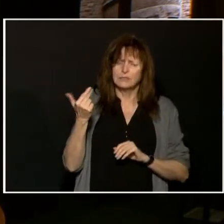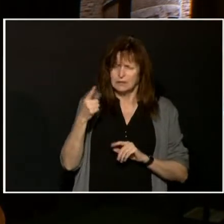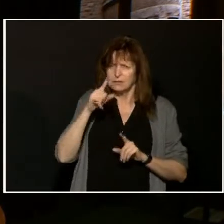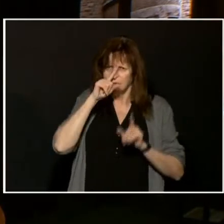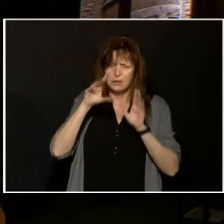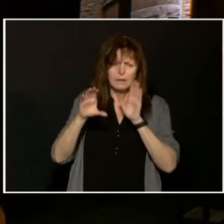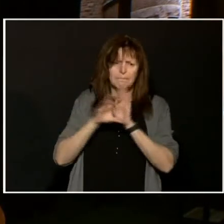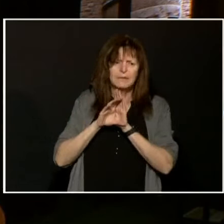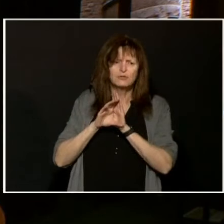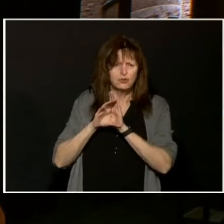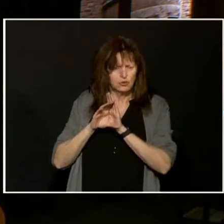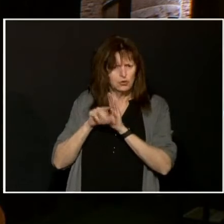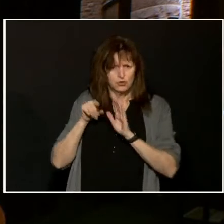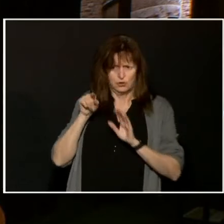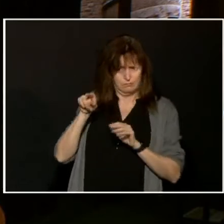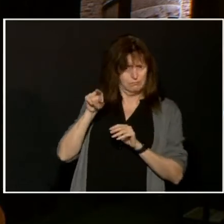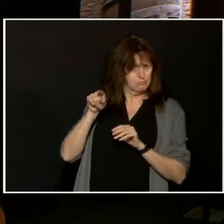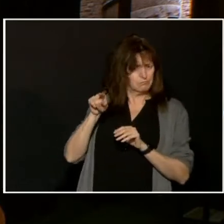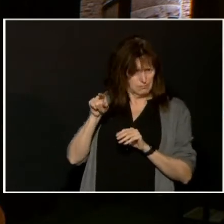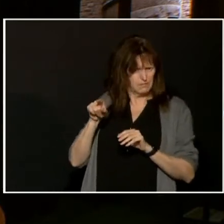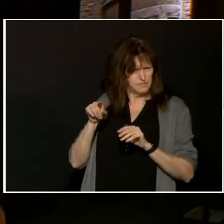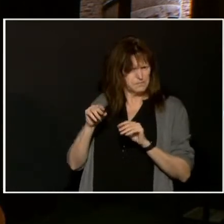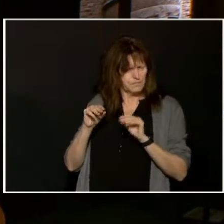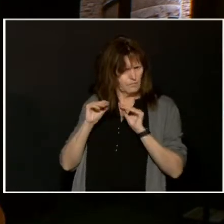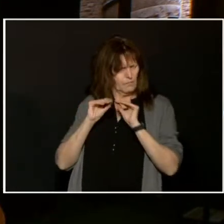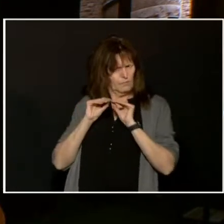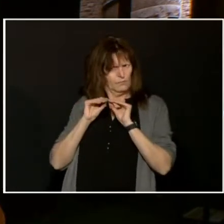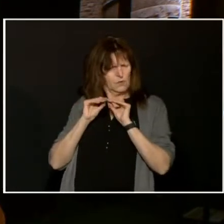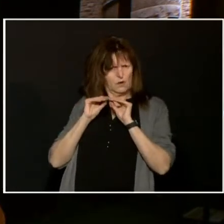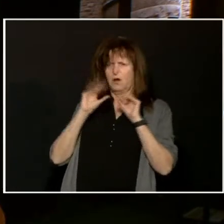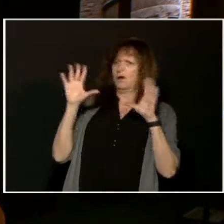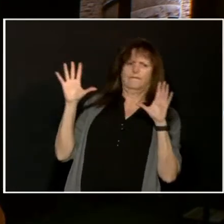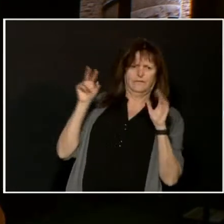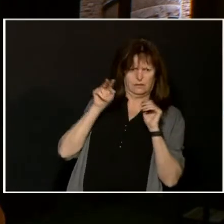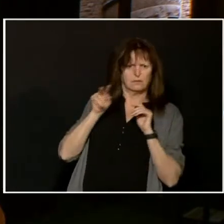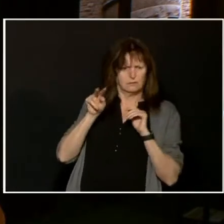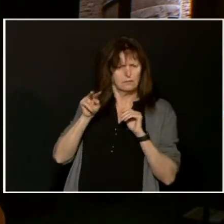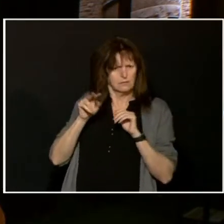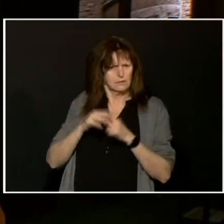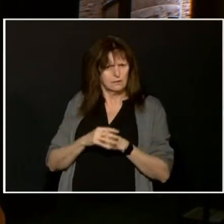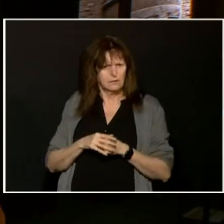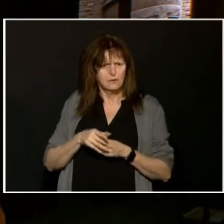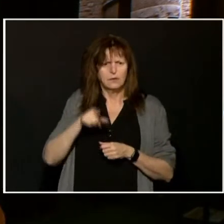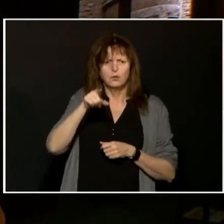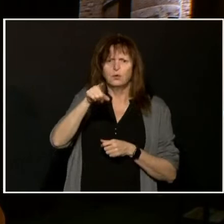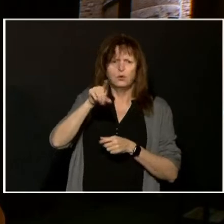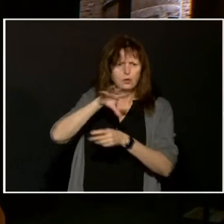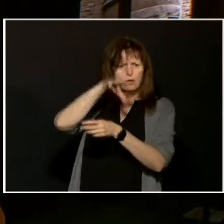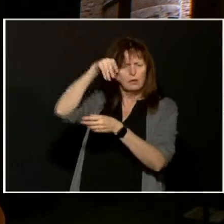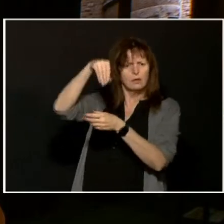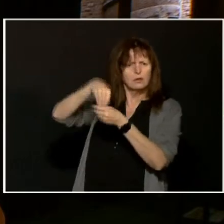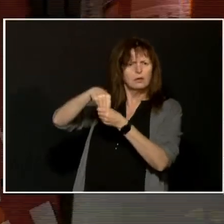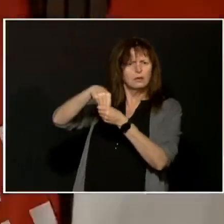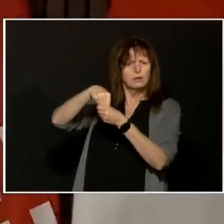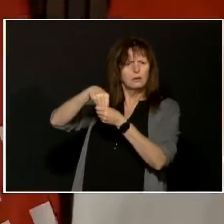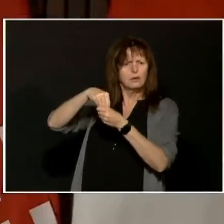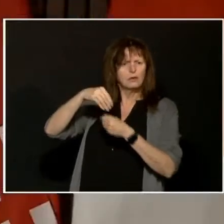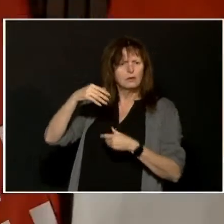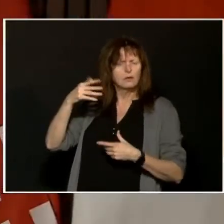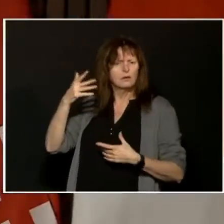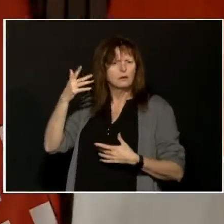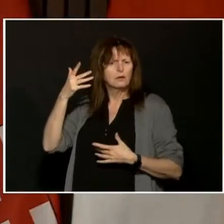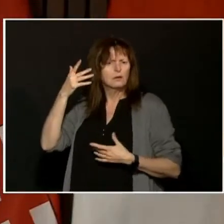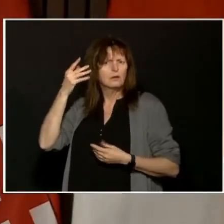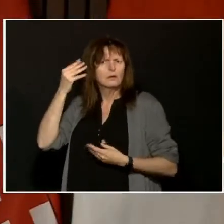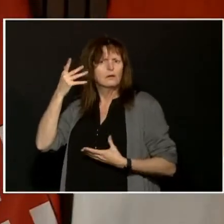pretty obvious to people, why did you want to include something like that?